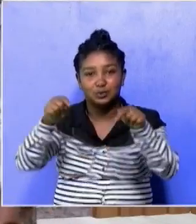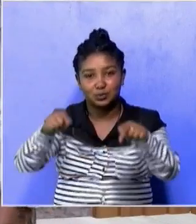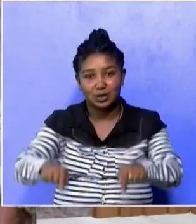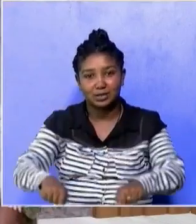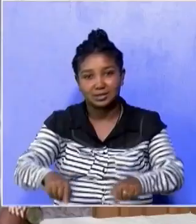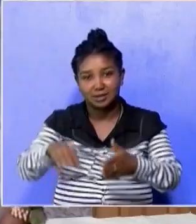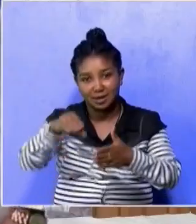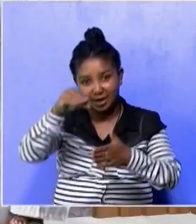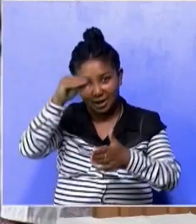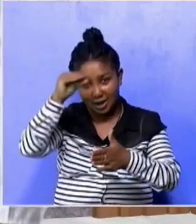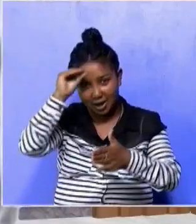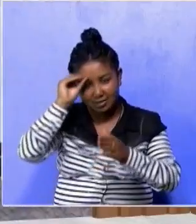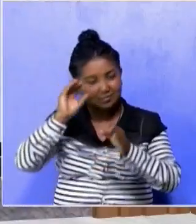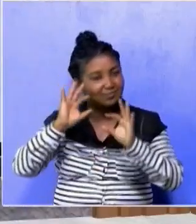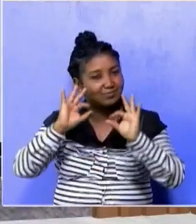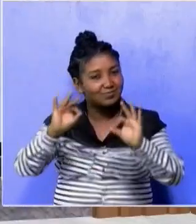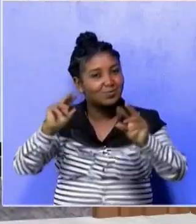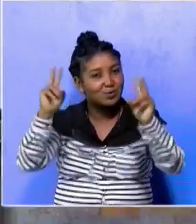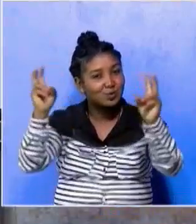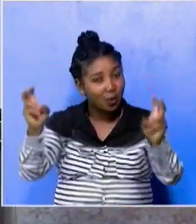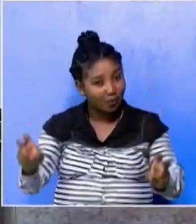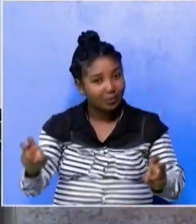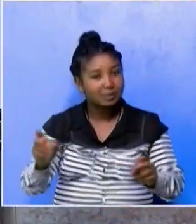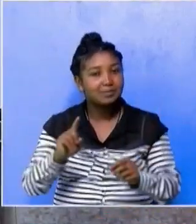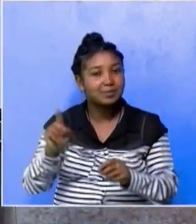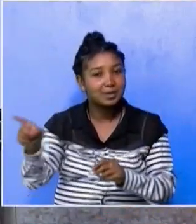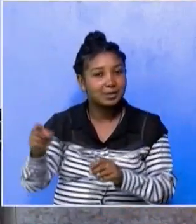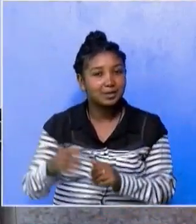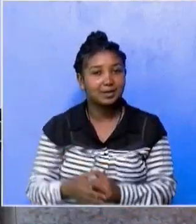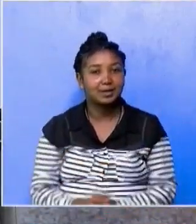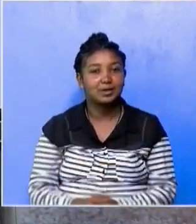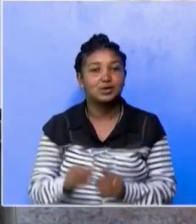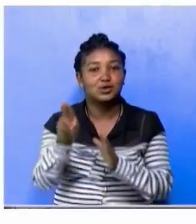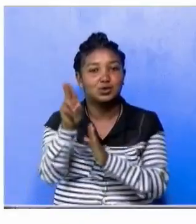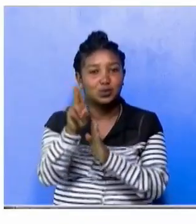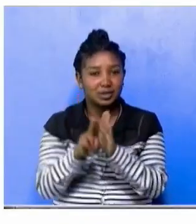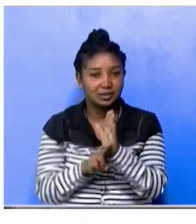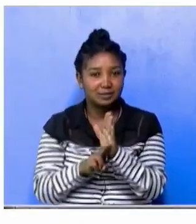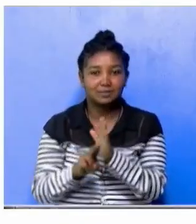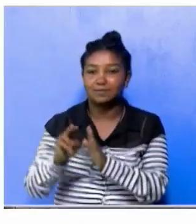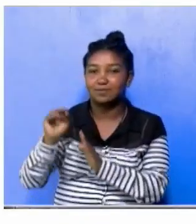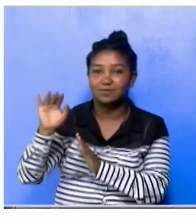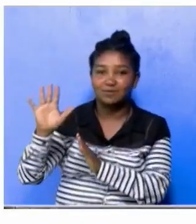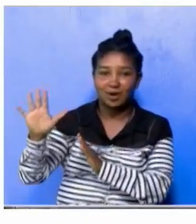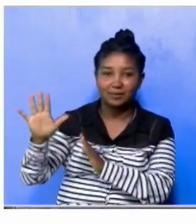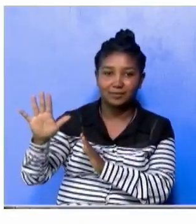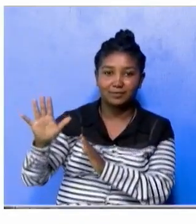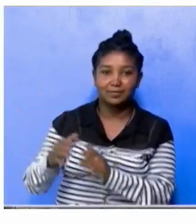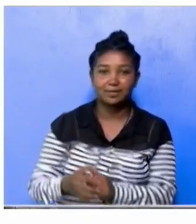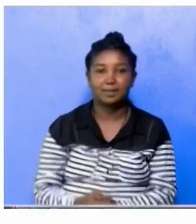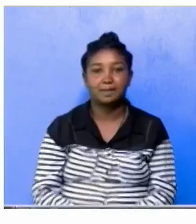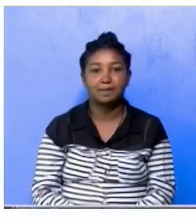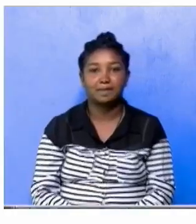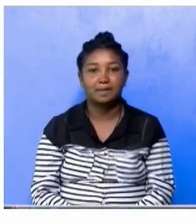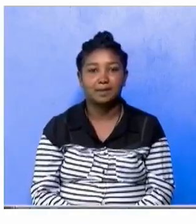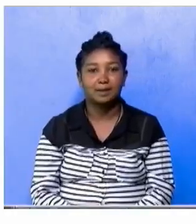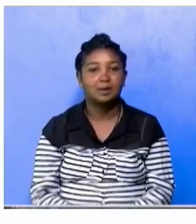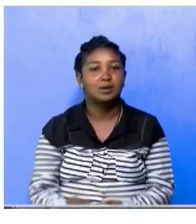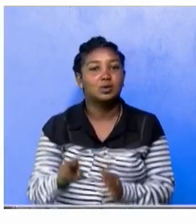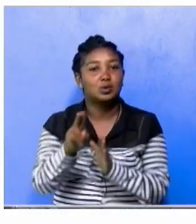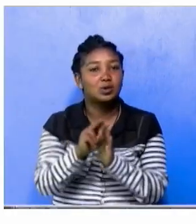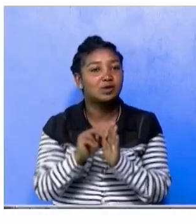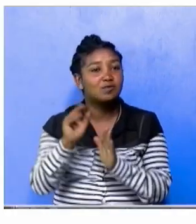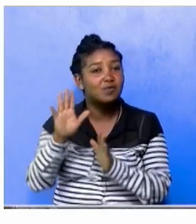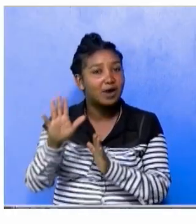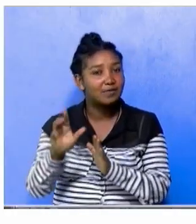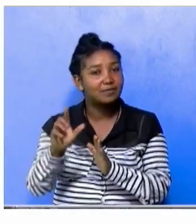is interesting topic that we are going to see for today. That is unit 5. That is unit 5